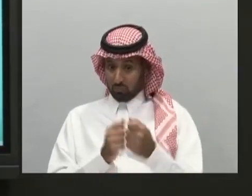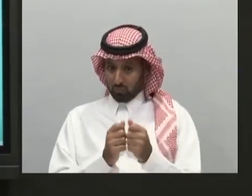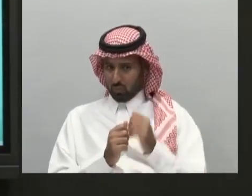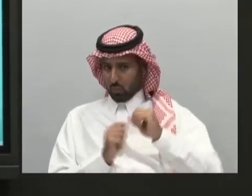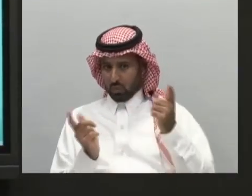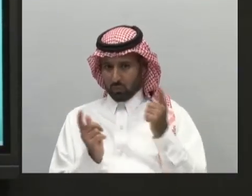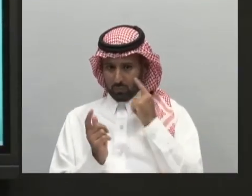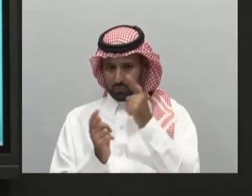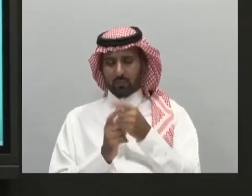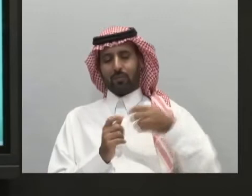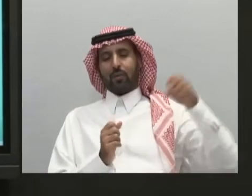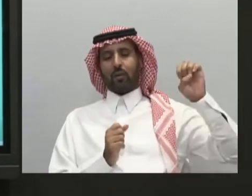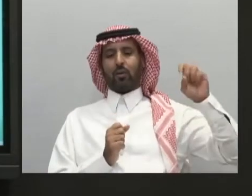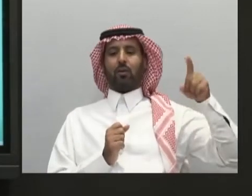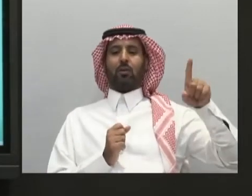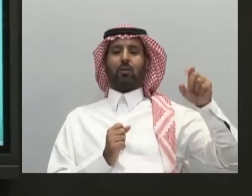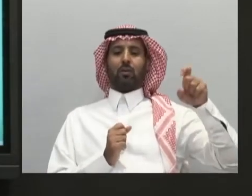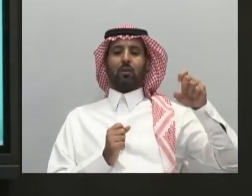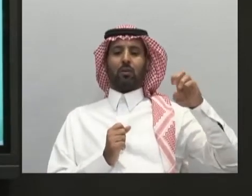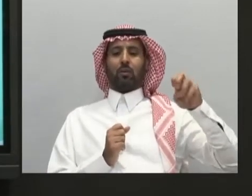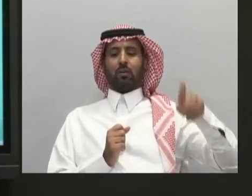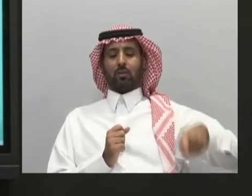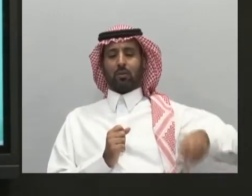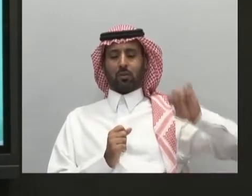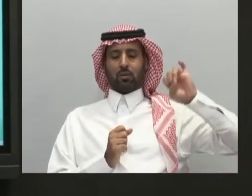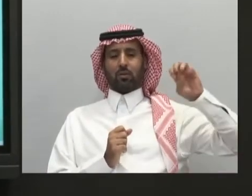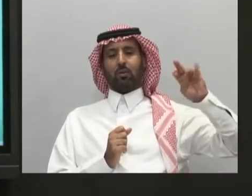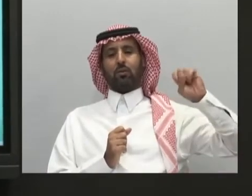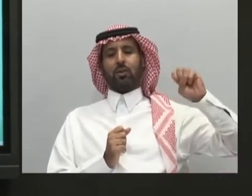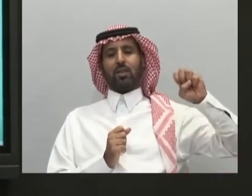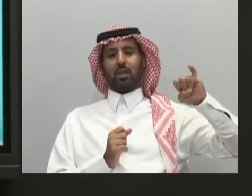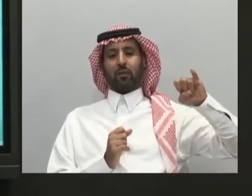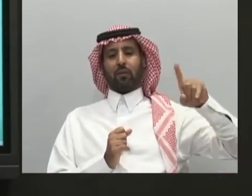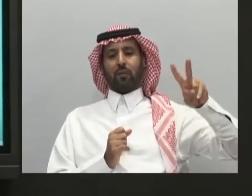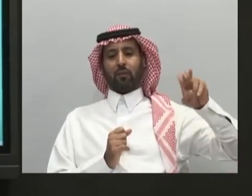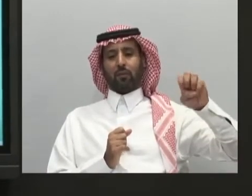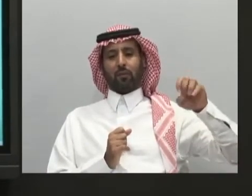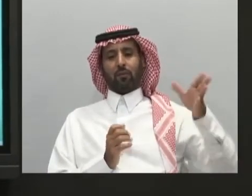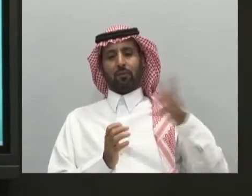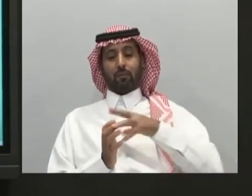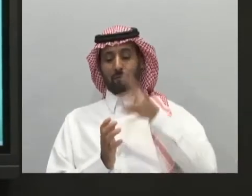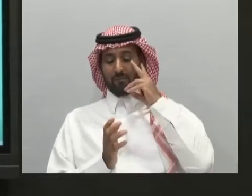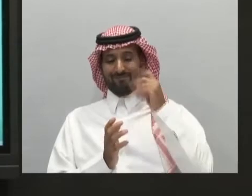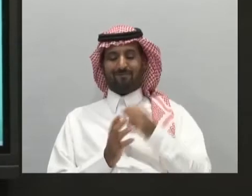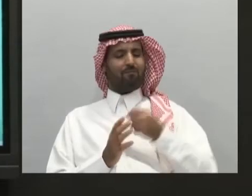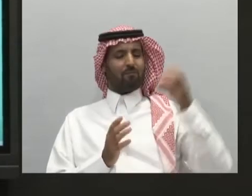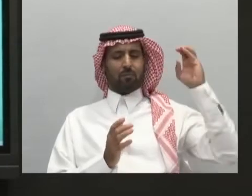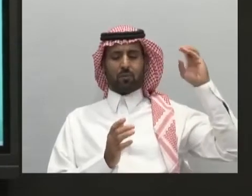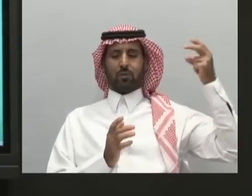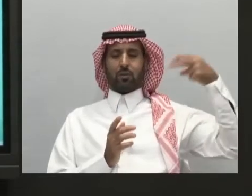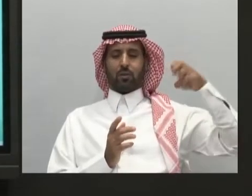opposite of expensive. Okay, now we are coming to the third one, which is a tree